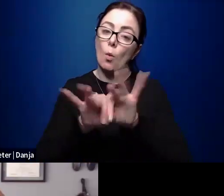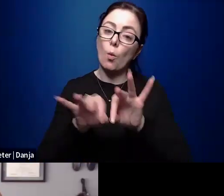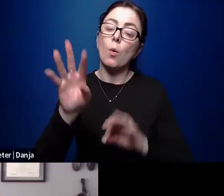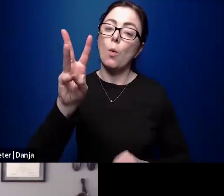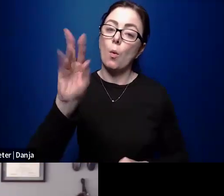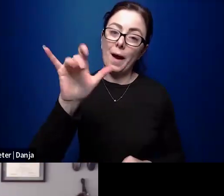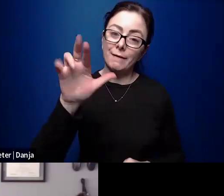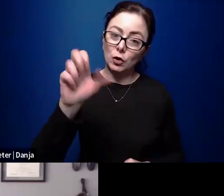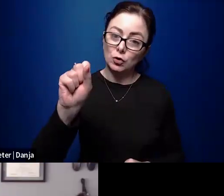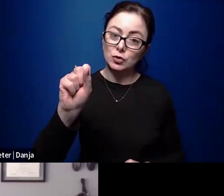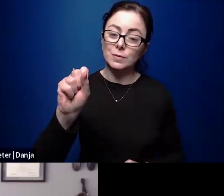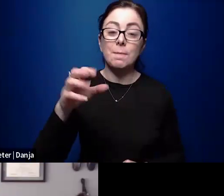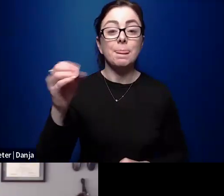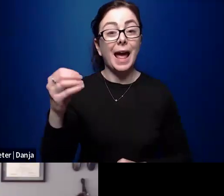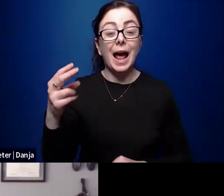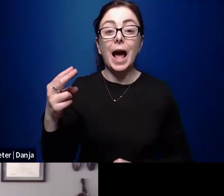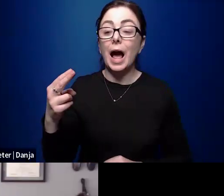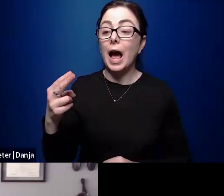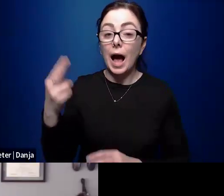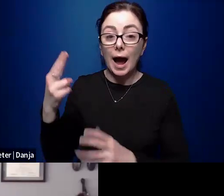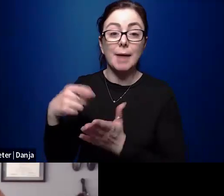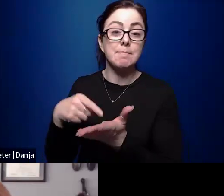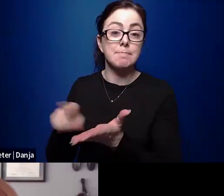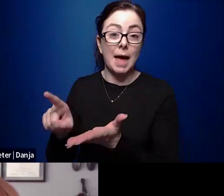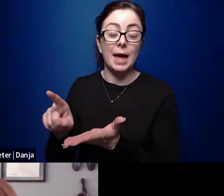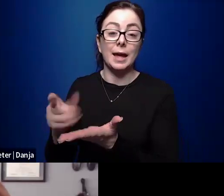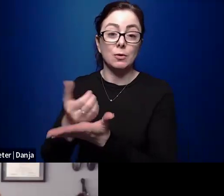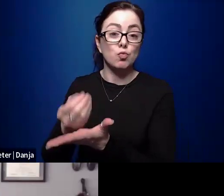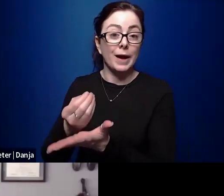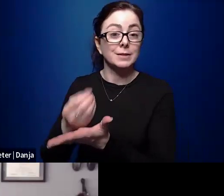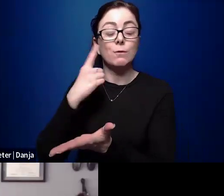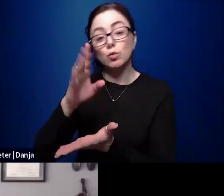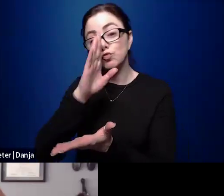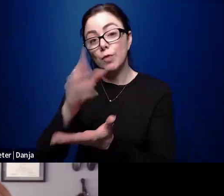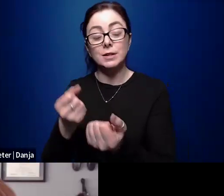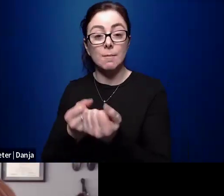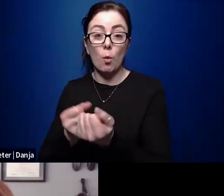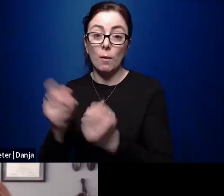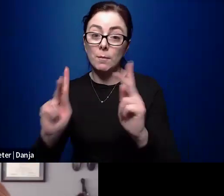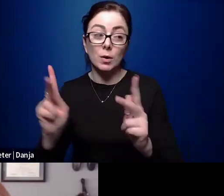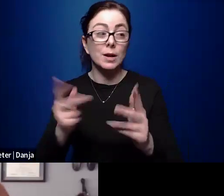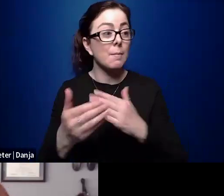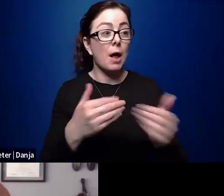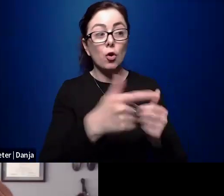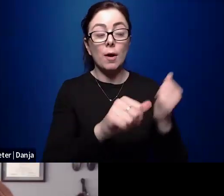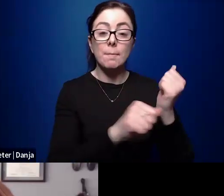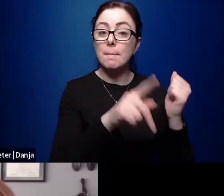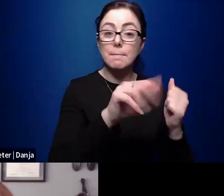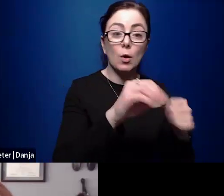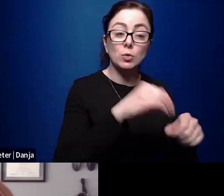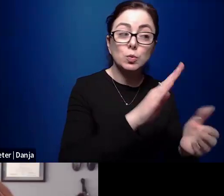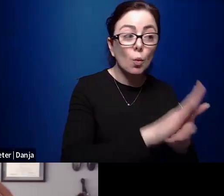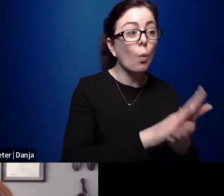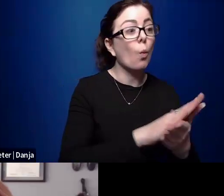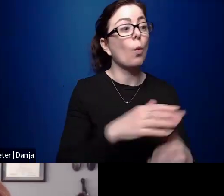high pay rates for direct support workers are, no matter if it's paras in schools, if it's respite workers, or if it's direct support within